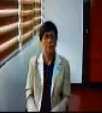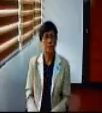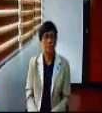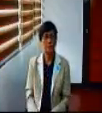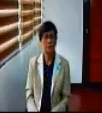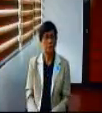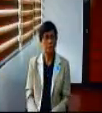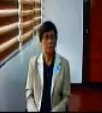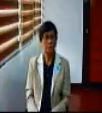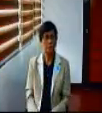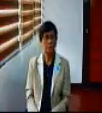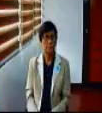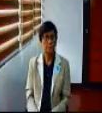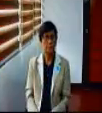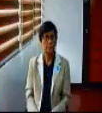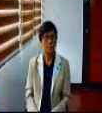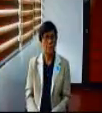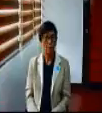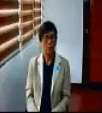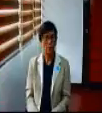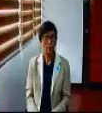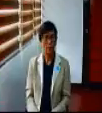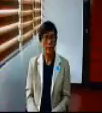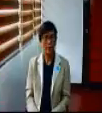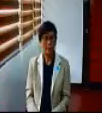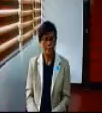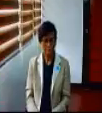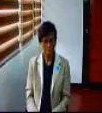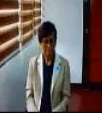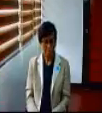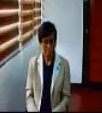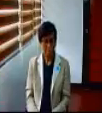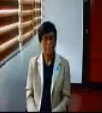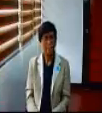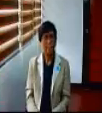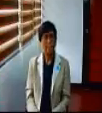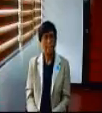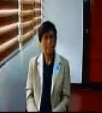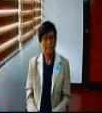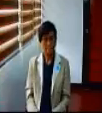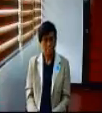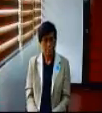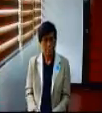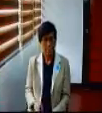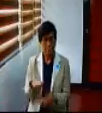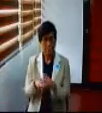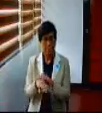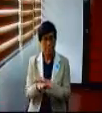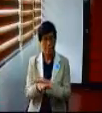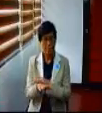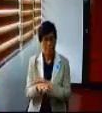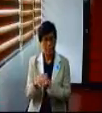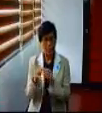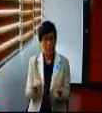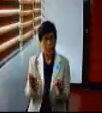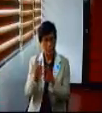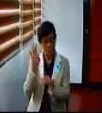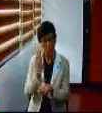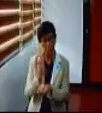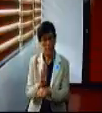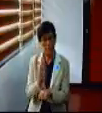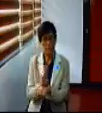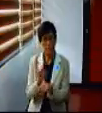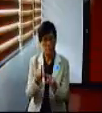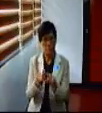access. And I shall come to that in a moment. Access to remedy is similarly important for businesses as well. It's not